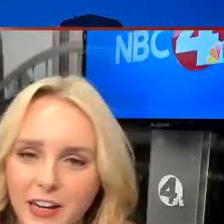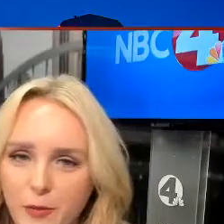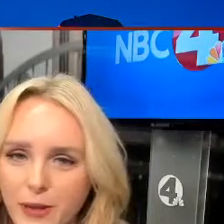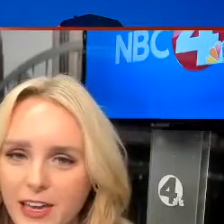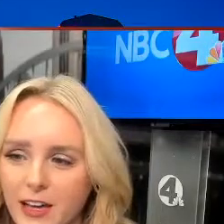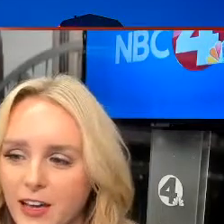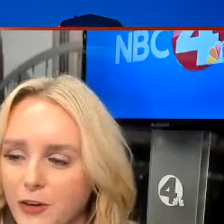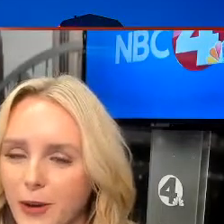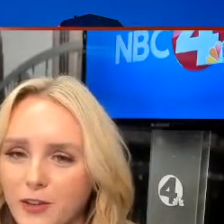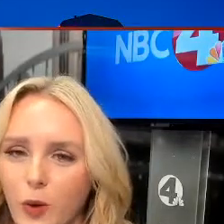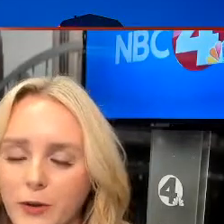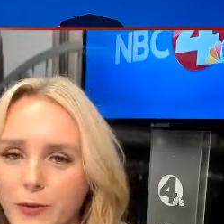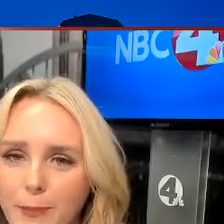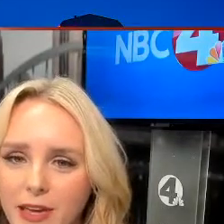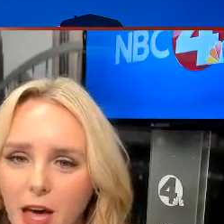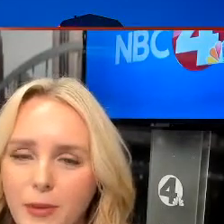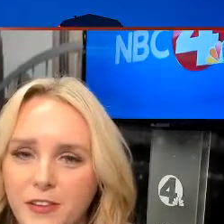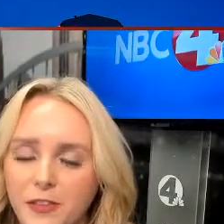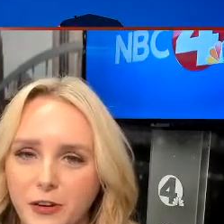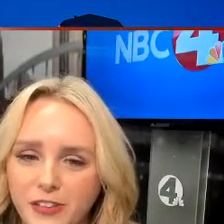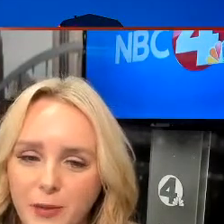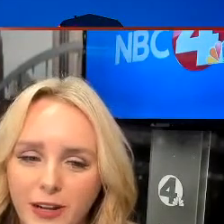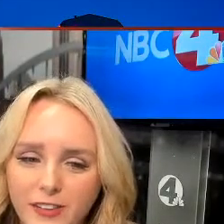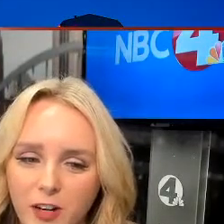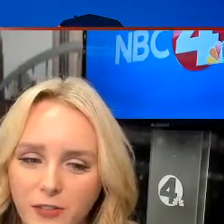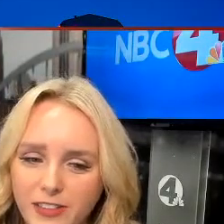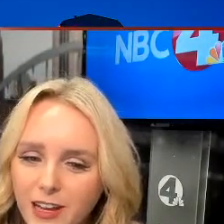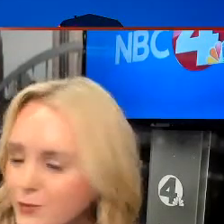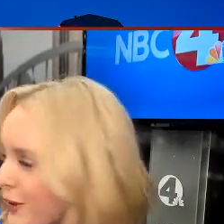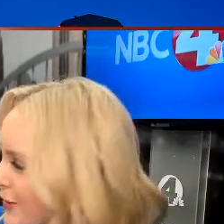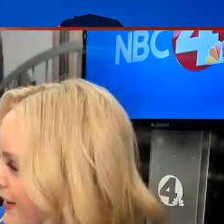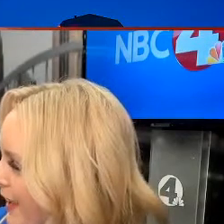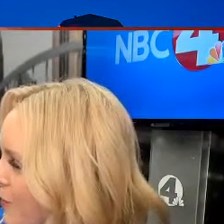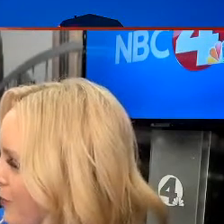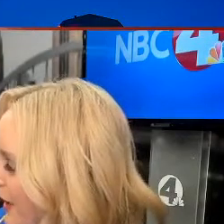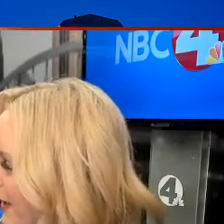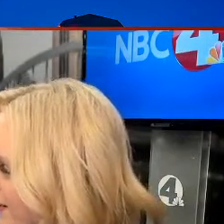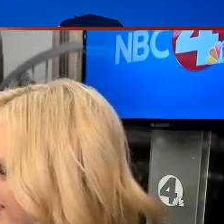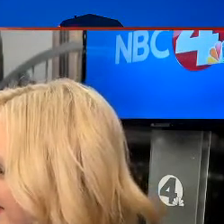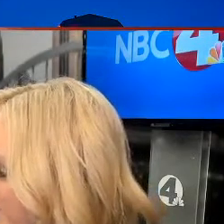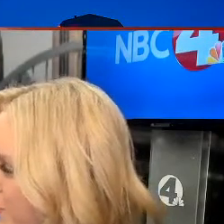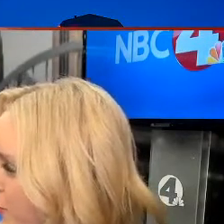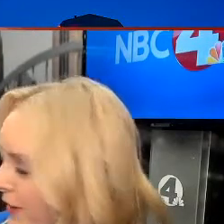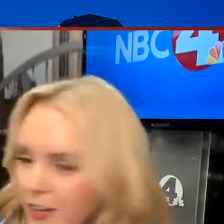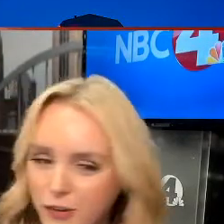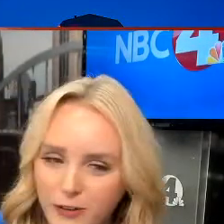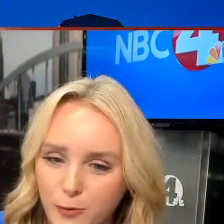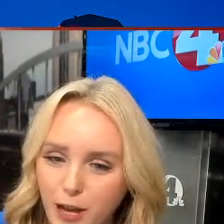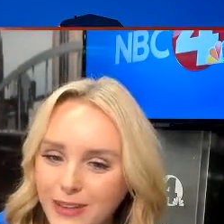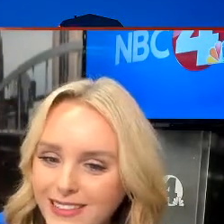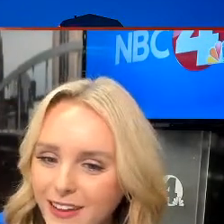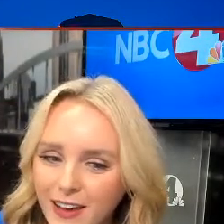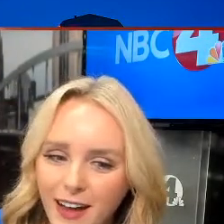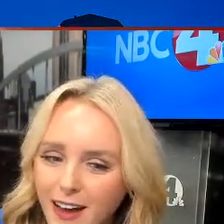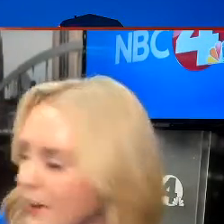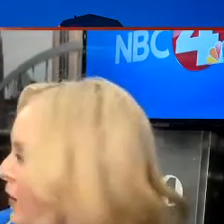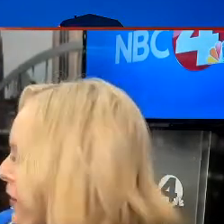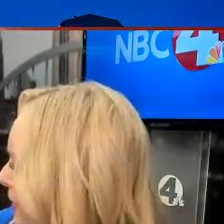All right, everybody. Governor Mike DeWine wrapping up his Thursday press conference. I'm joined right now by our State House reporter, Adrian